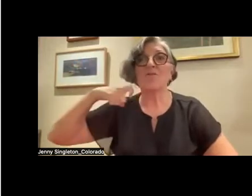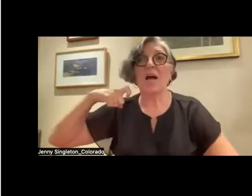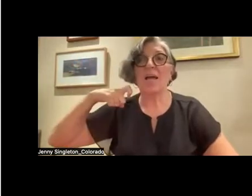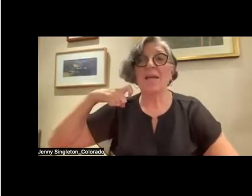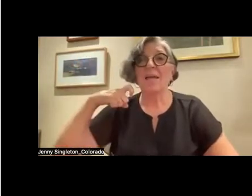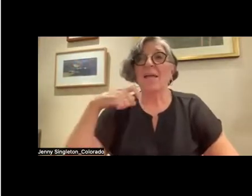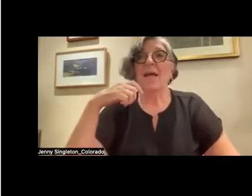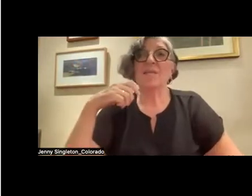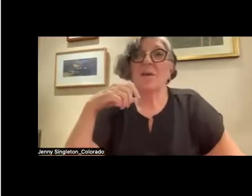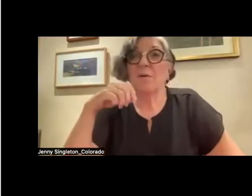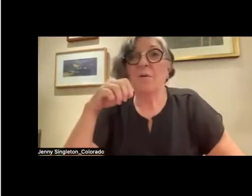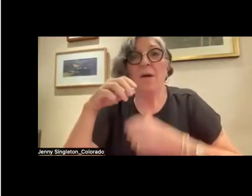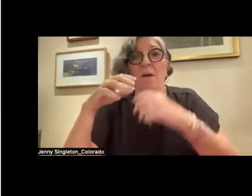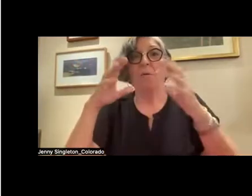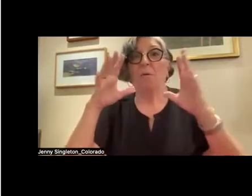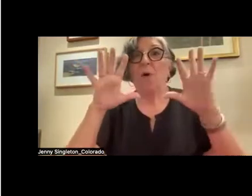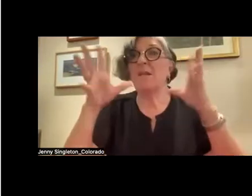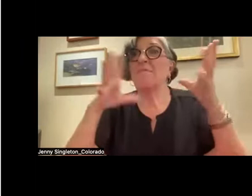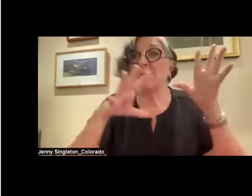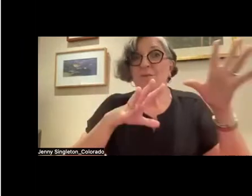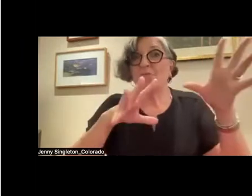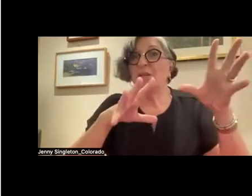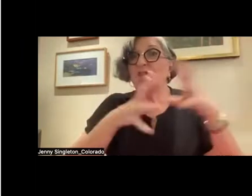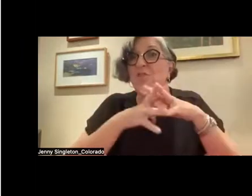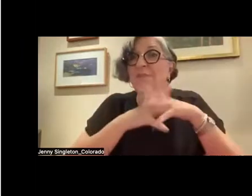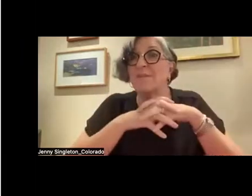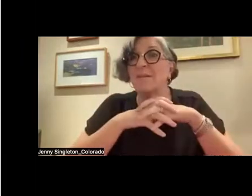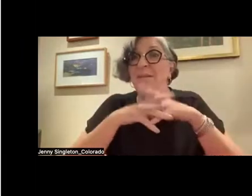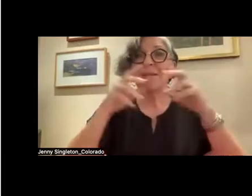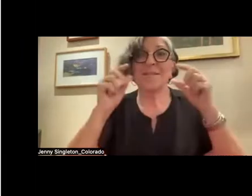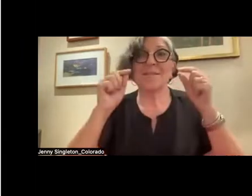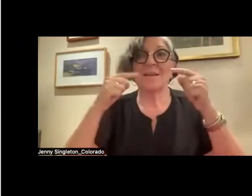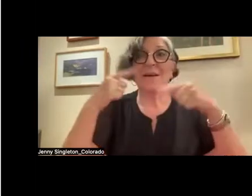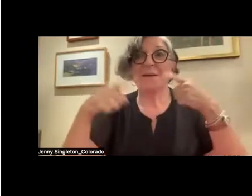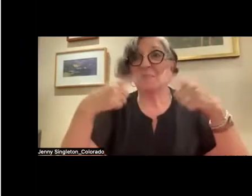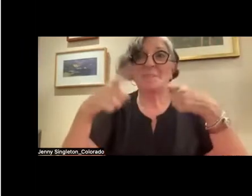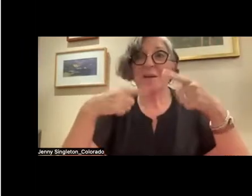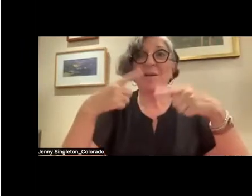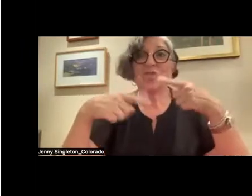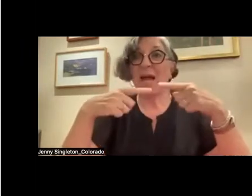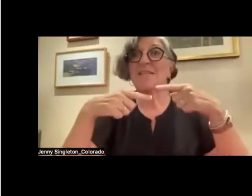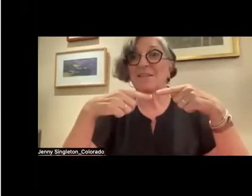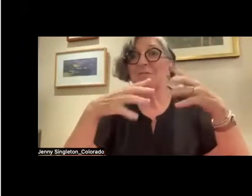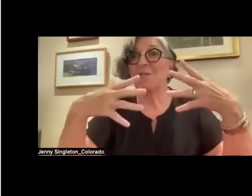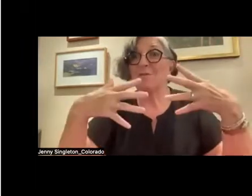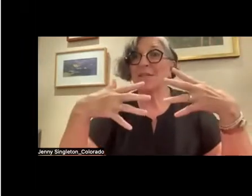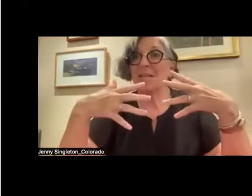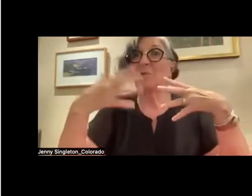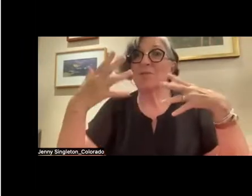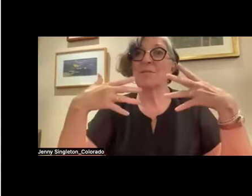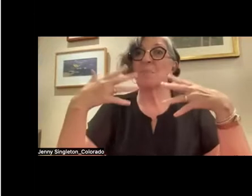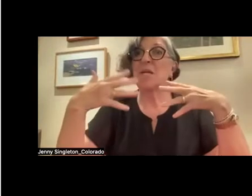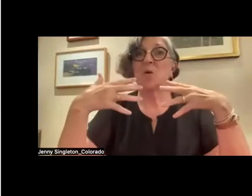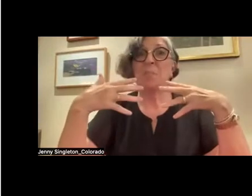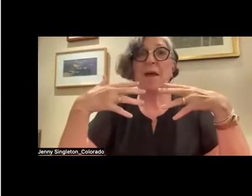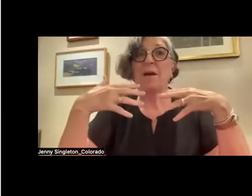and dry. And so one of those features is contrastive in those examples.